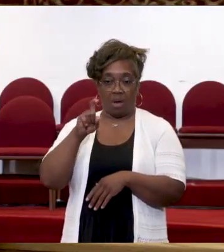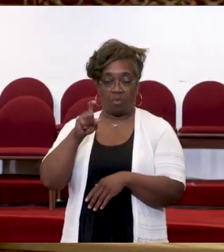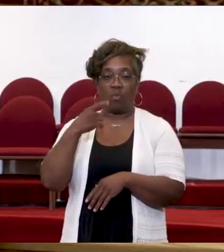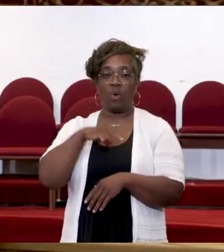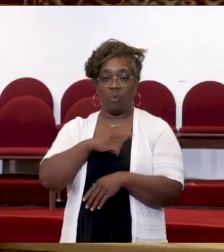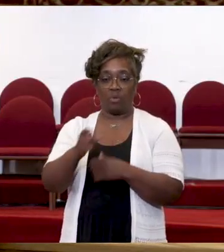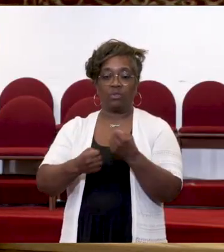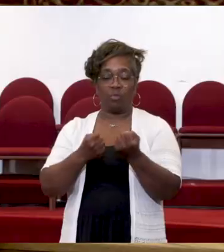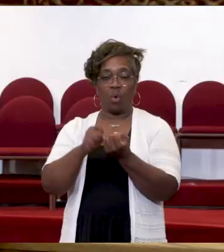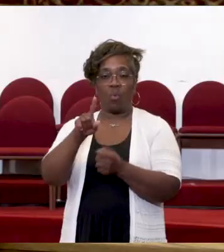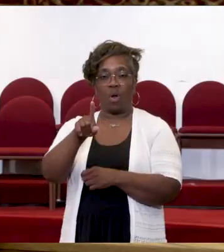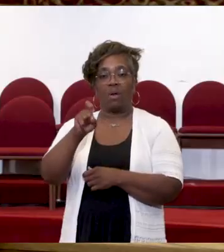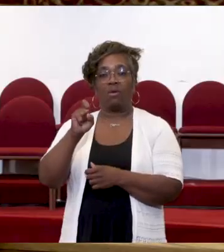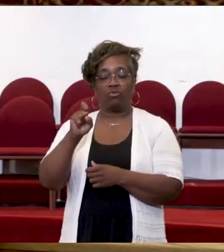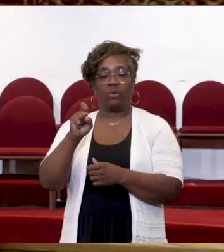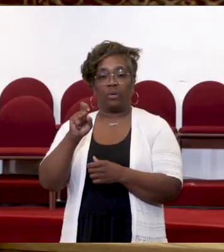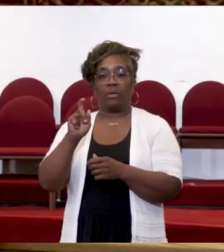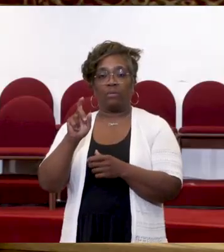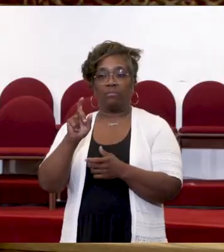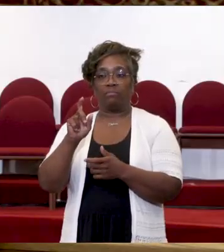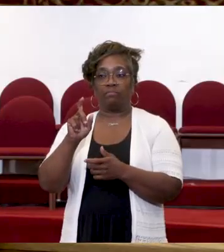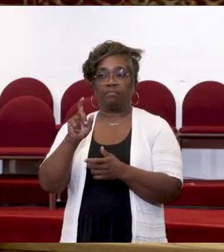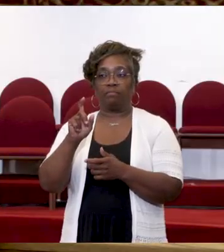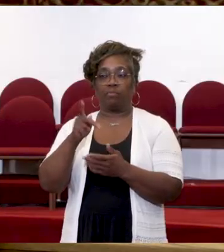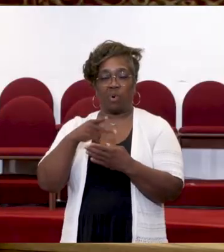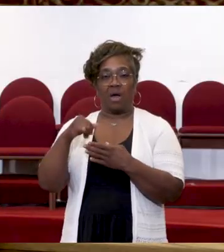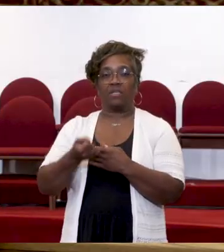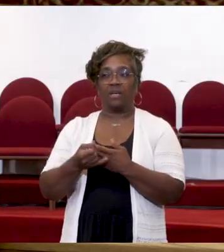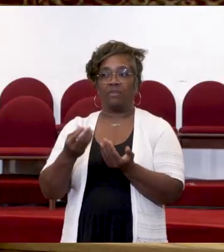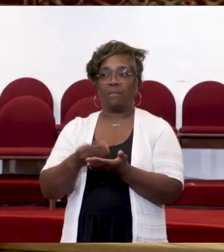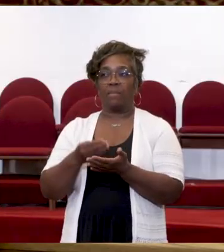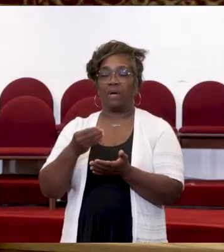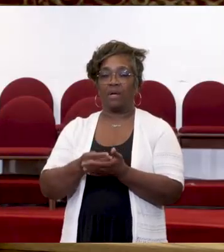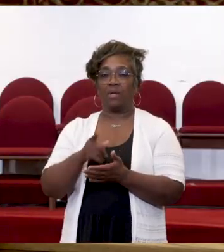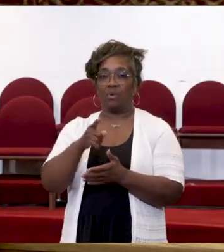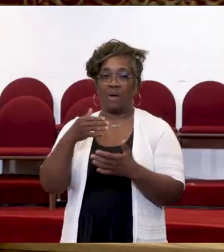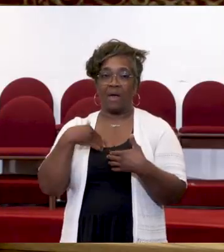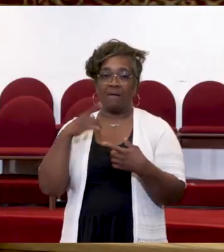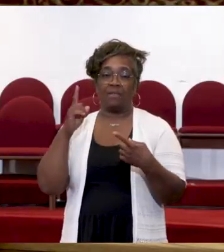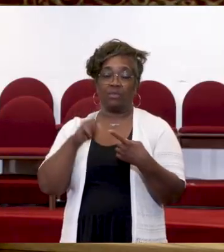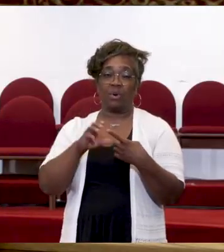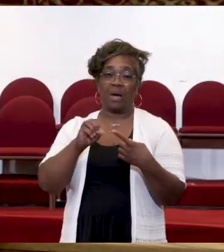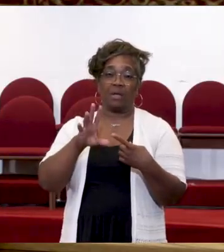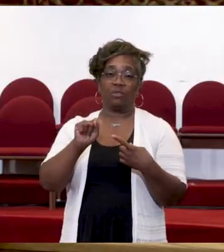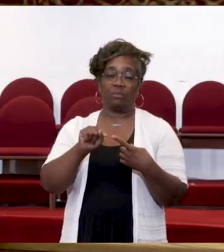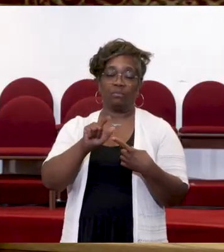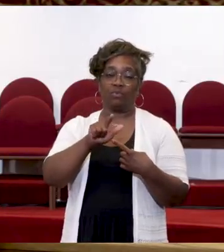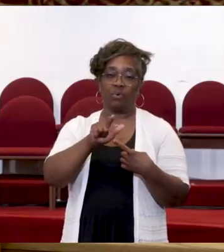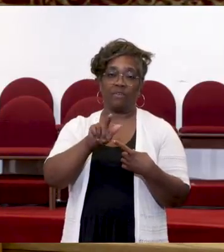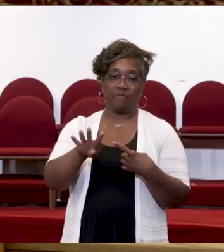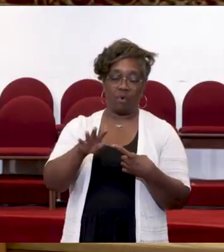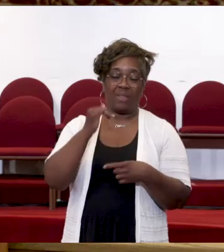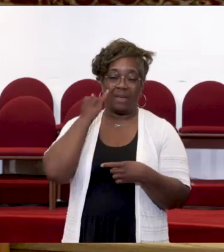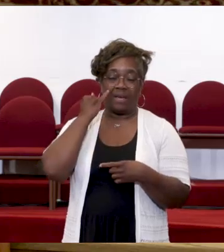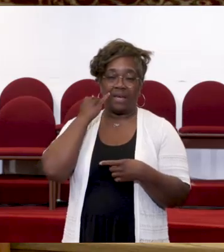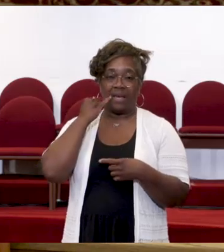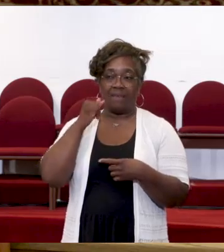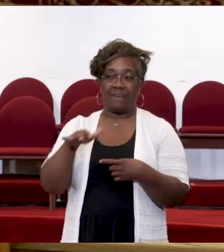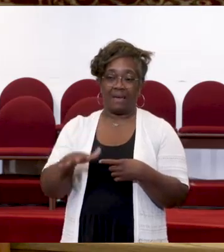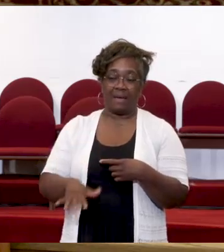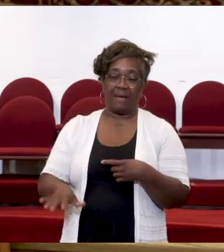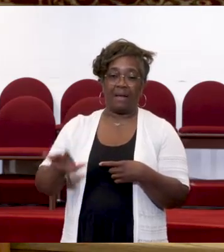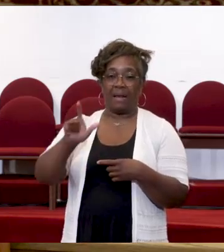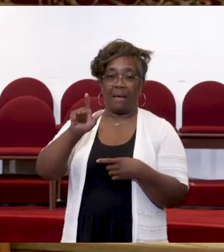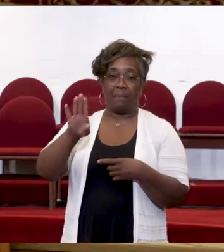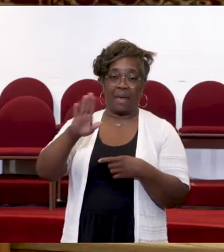So go to the city website, look at neighborhood beautification grants. You have until October 24th. But if there's a stretch of land bank parcels somewhere in